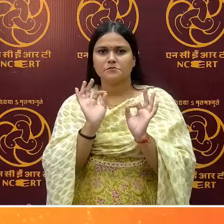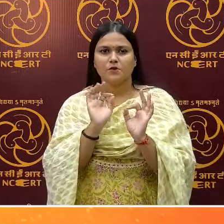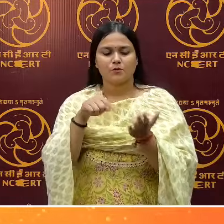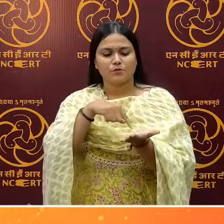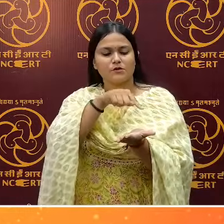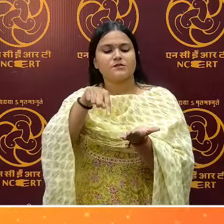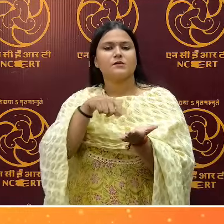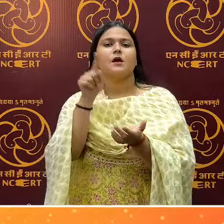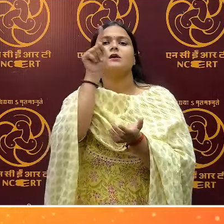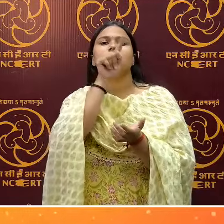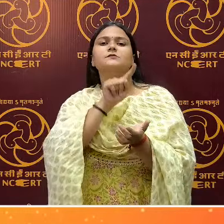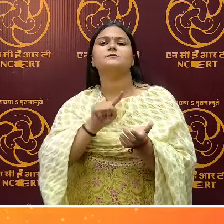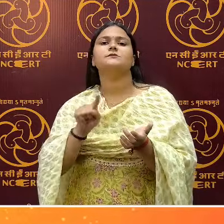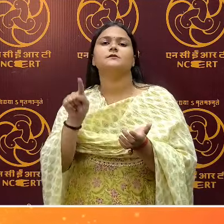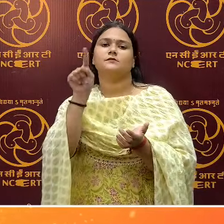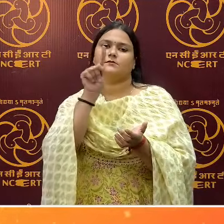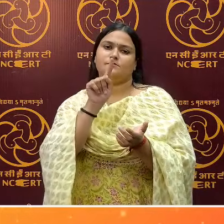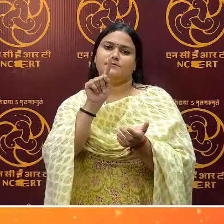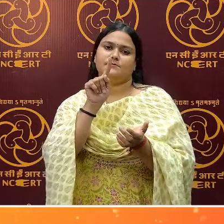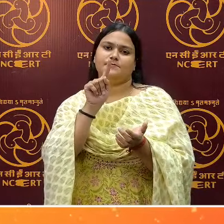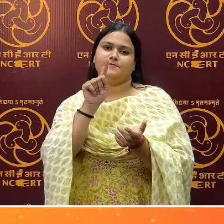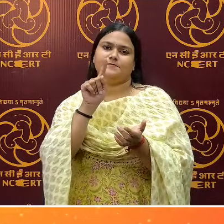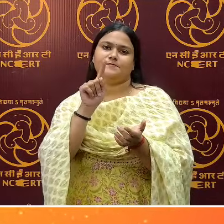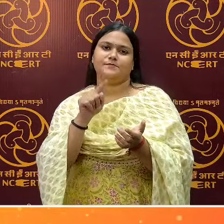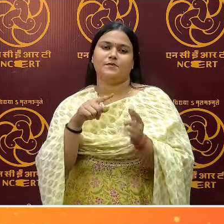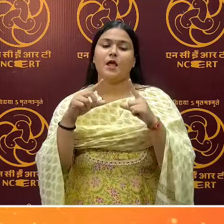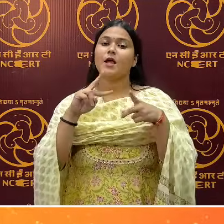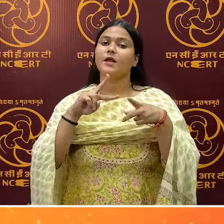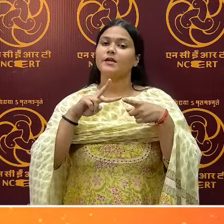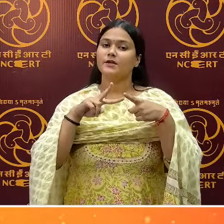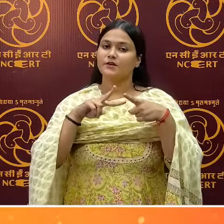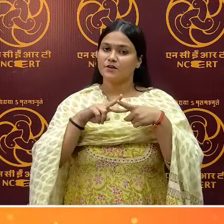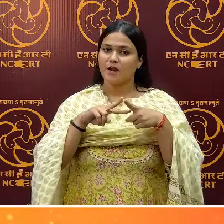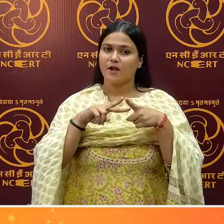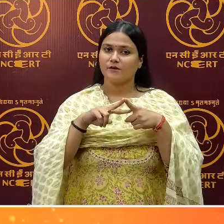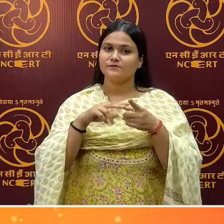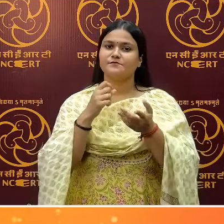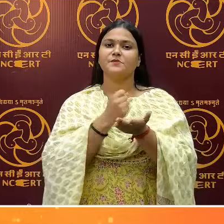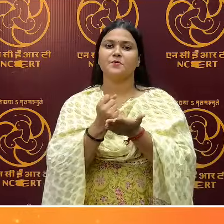Okay. Let's try with the triangle also.